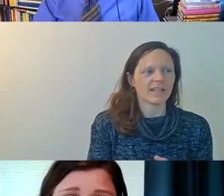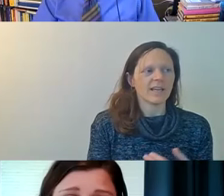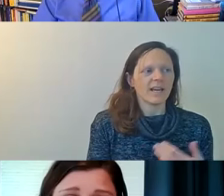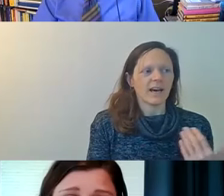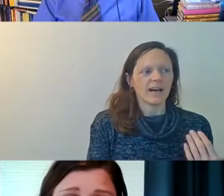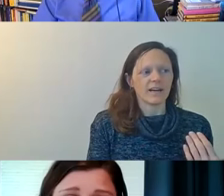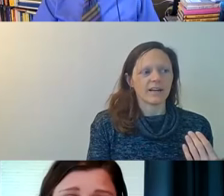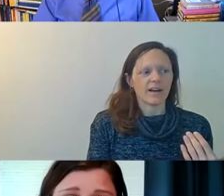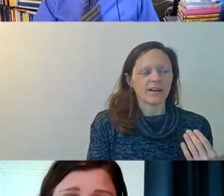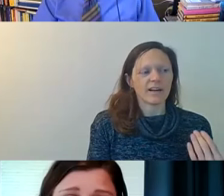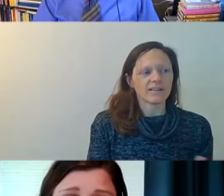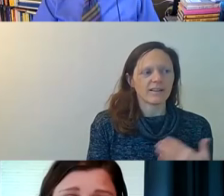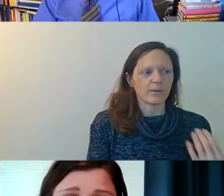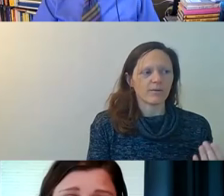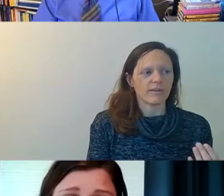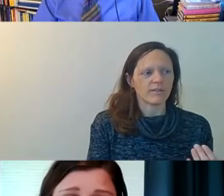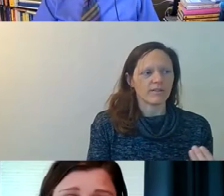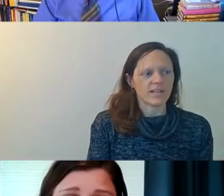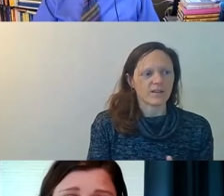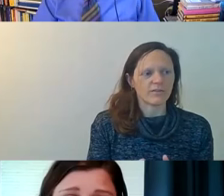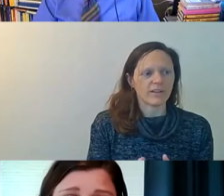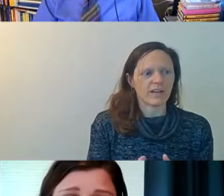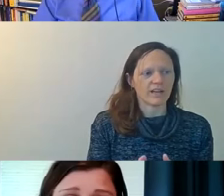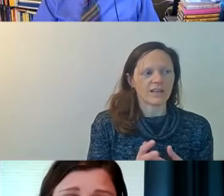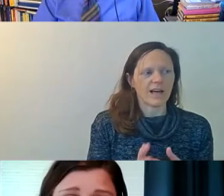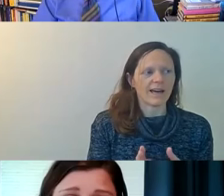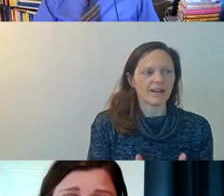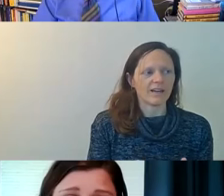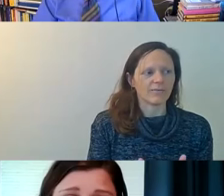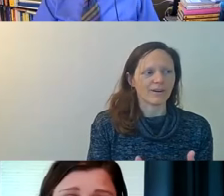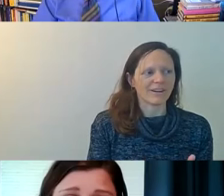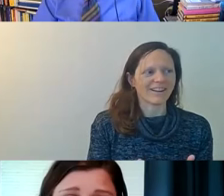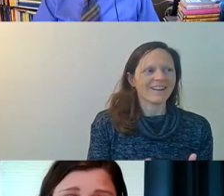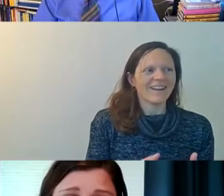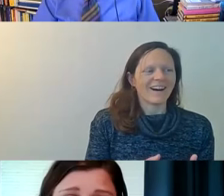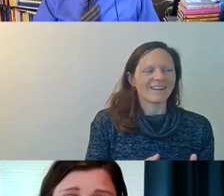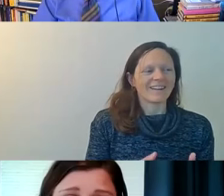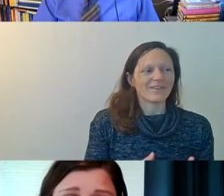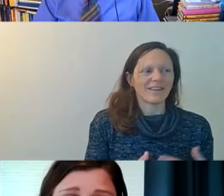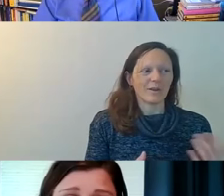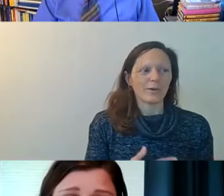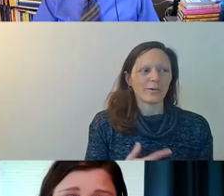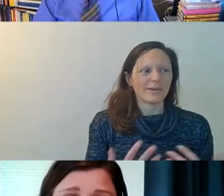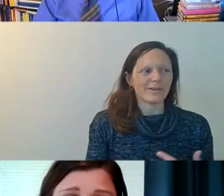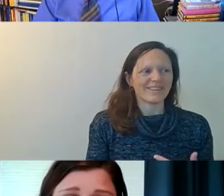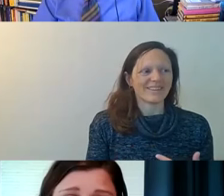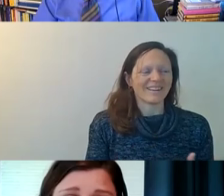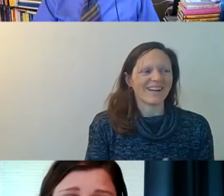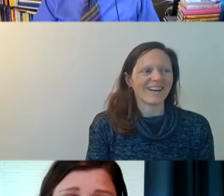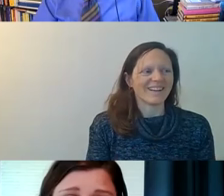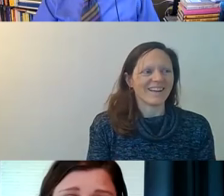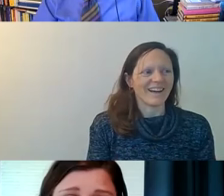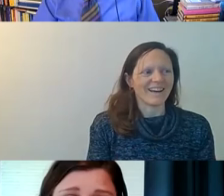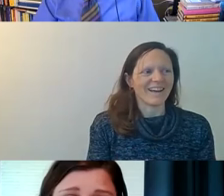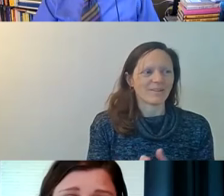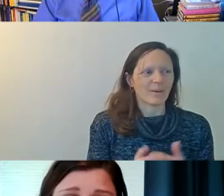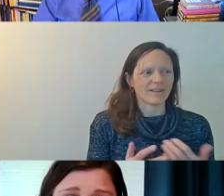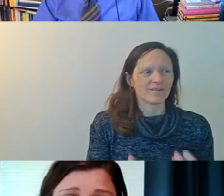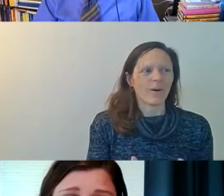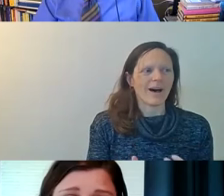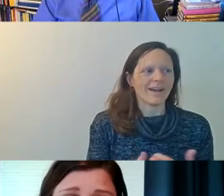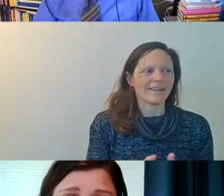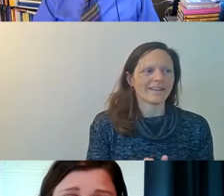nationally, our colleagues at the Pew Research Center have done a lot of work on understanding who and who isn't online,